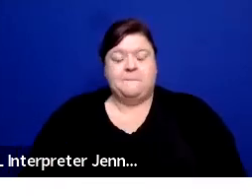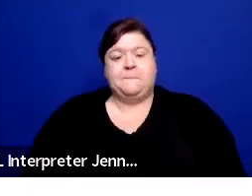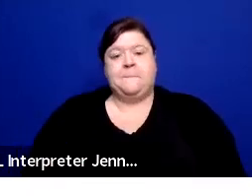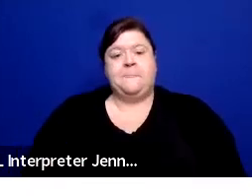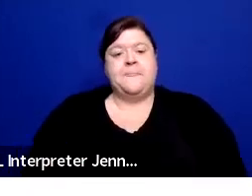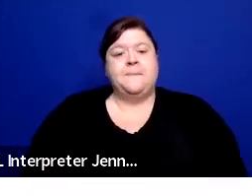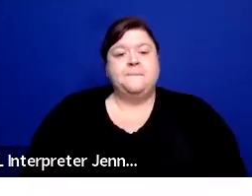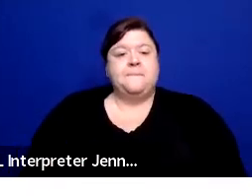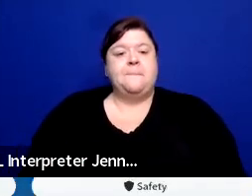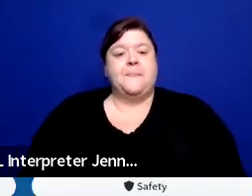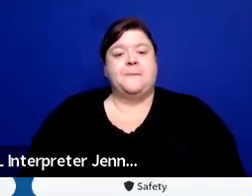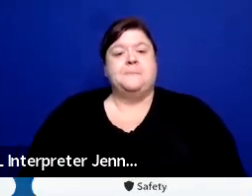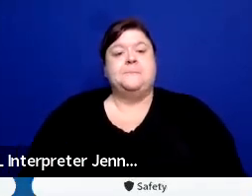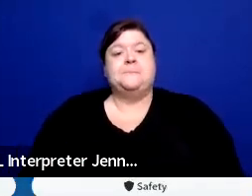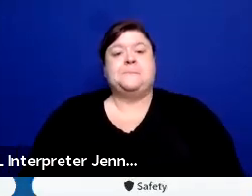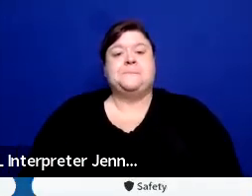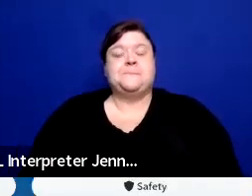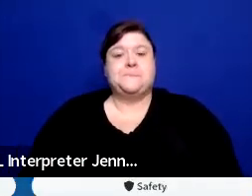Next slide.